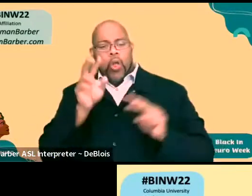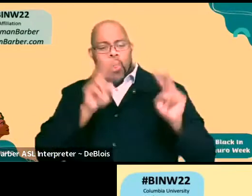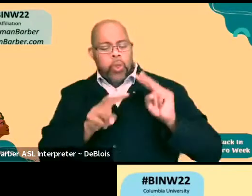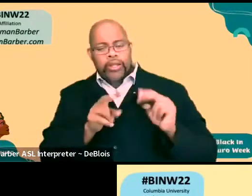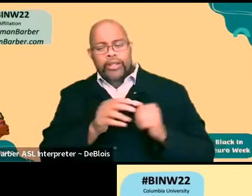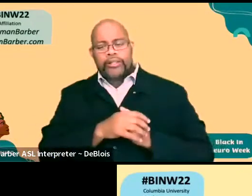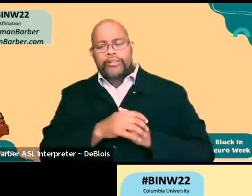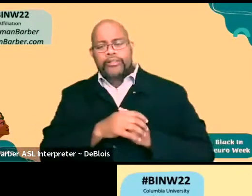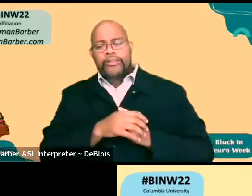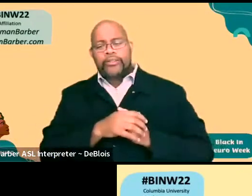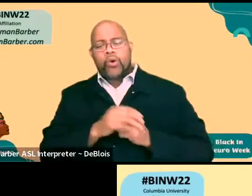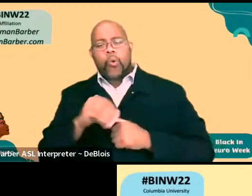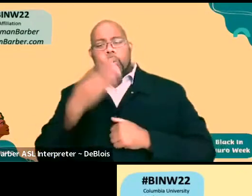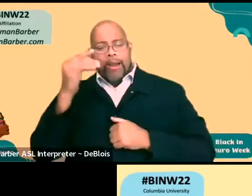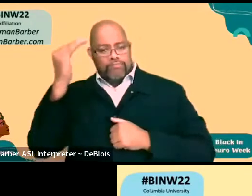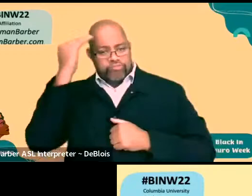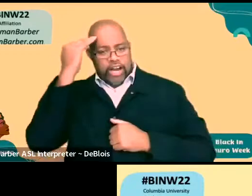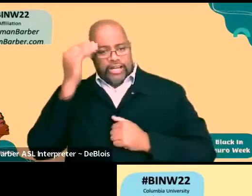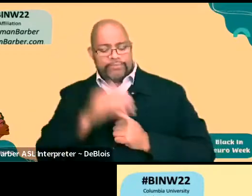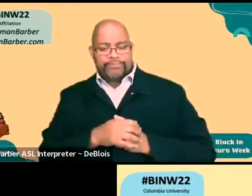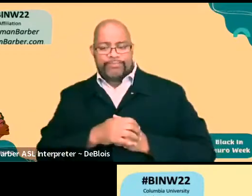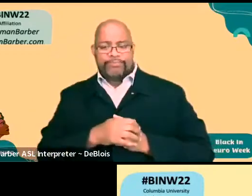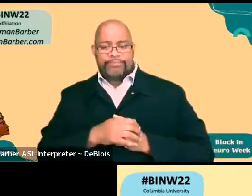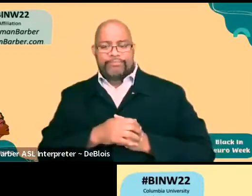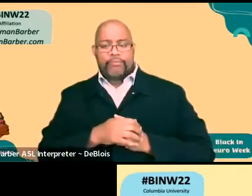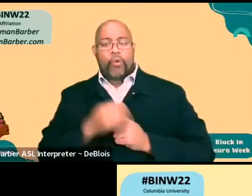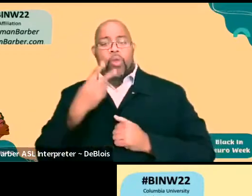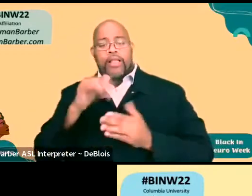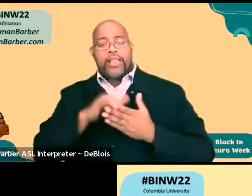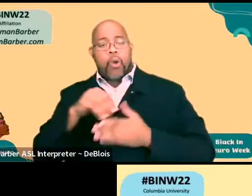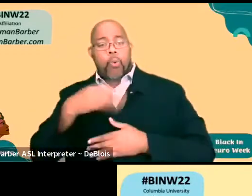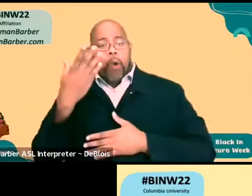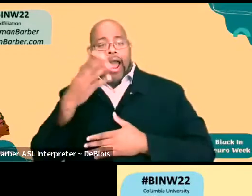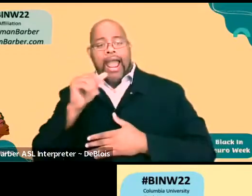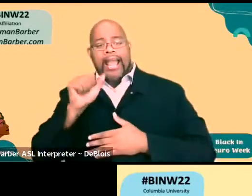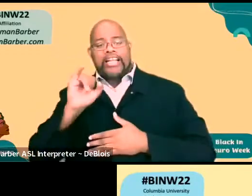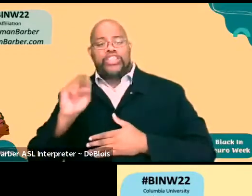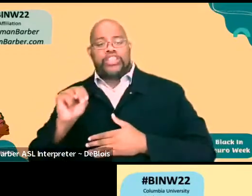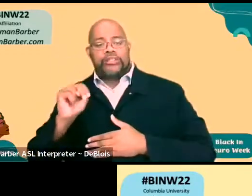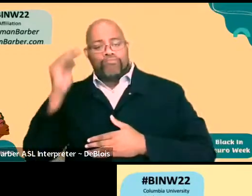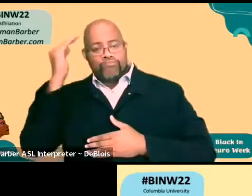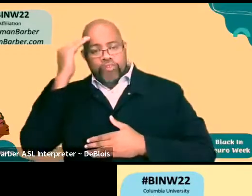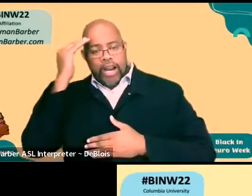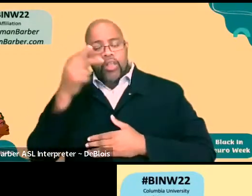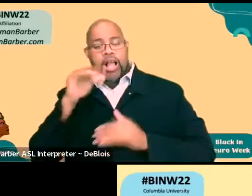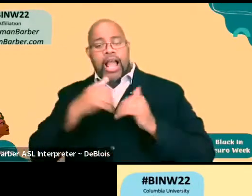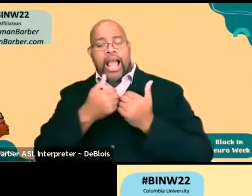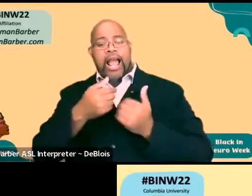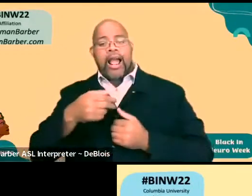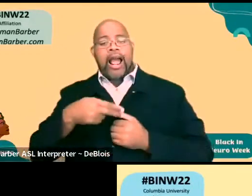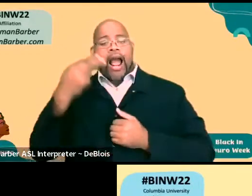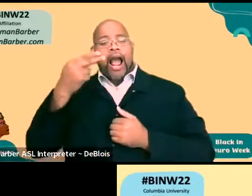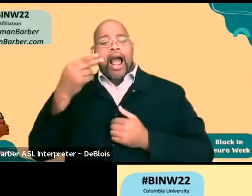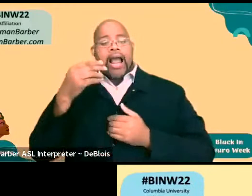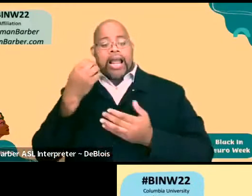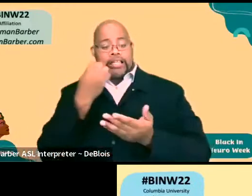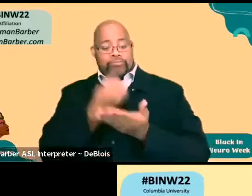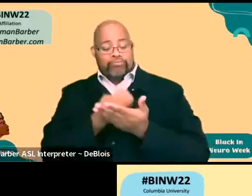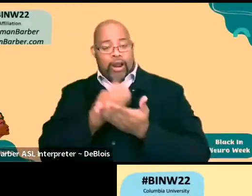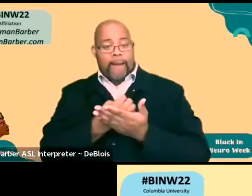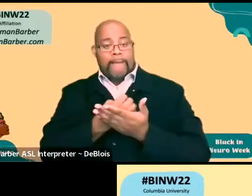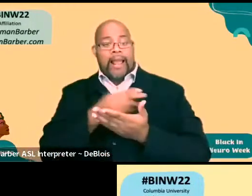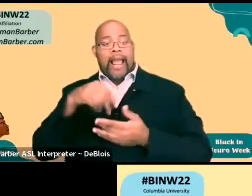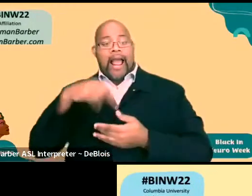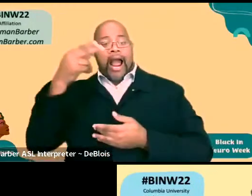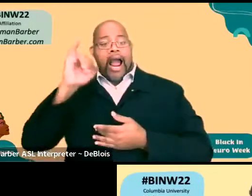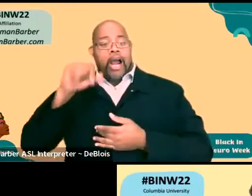at a white brain, right? We're looking at white and Asian brains. And we're looking at high socioeconomic and high IQ